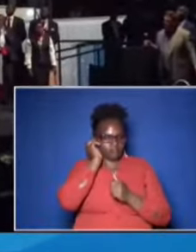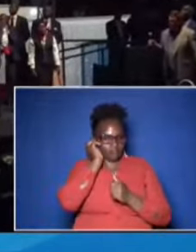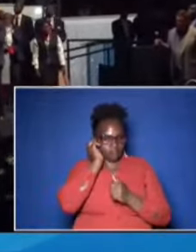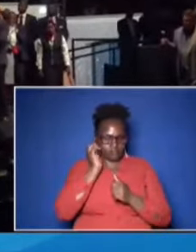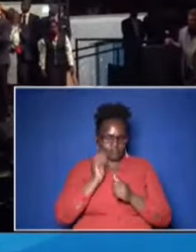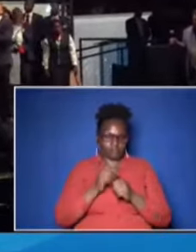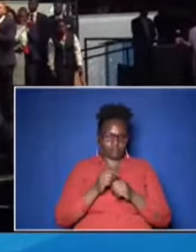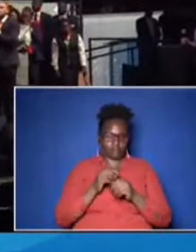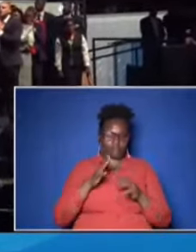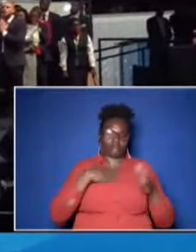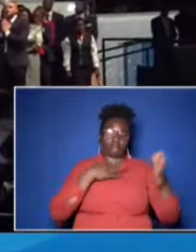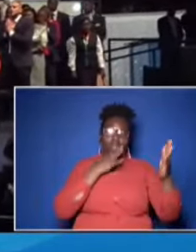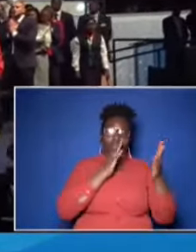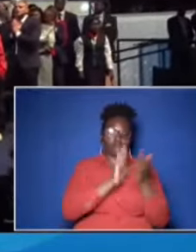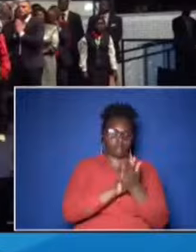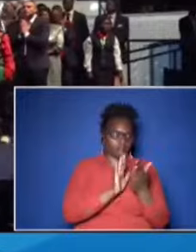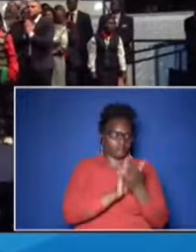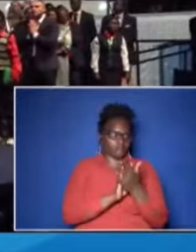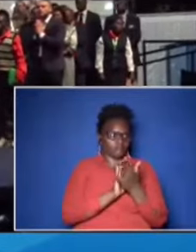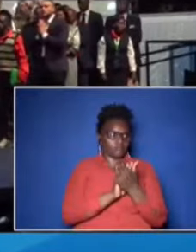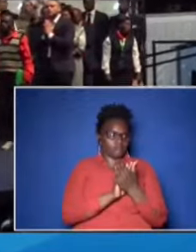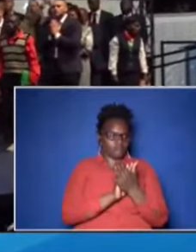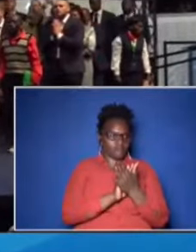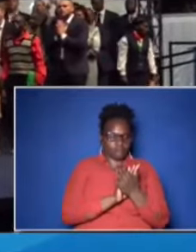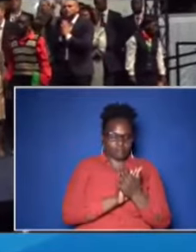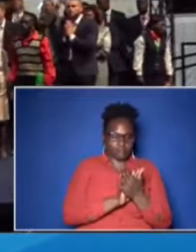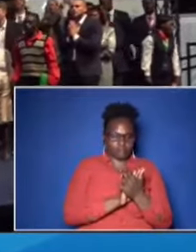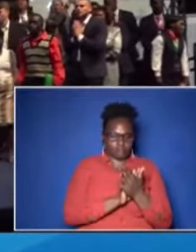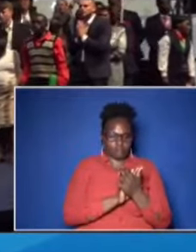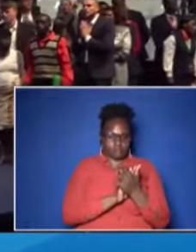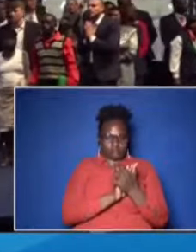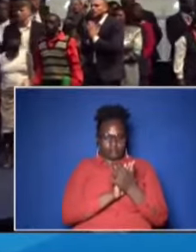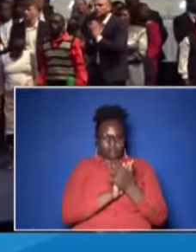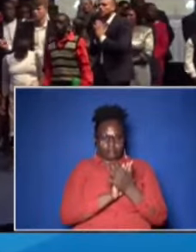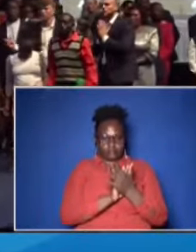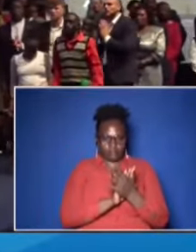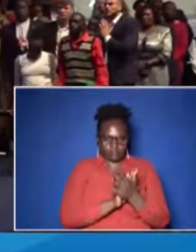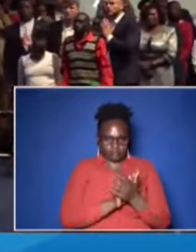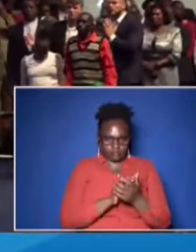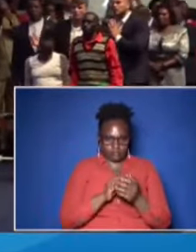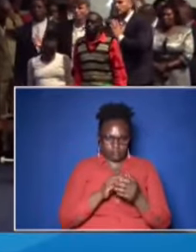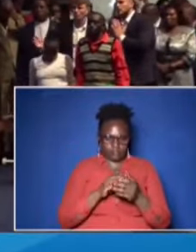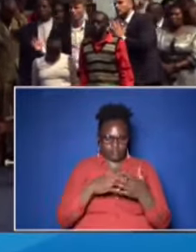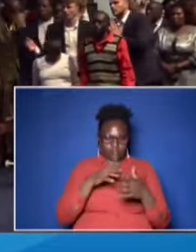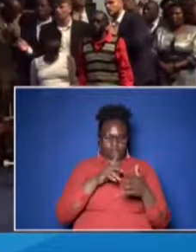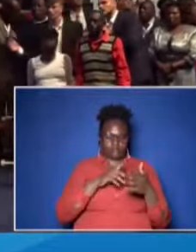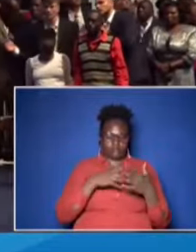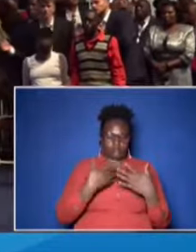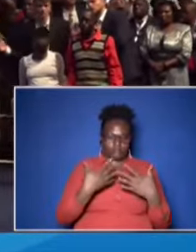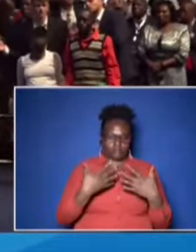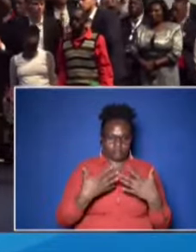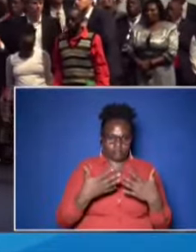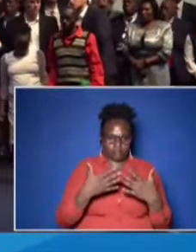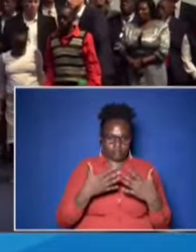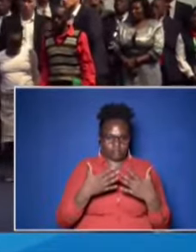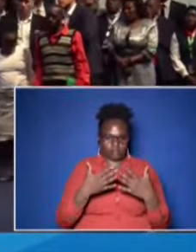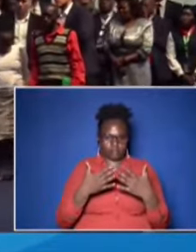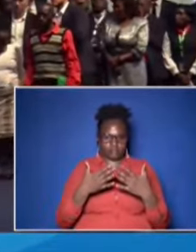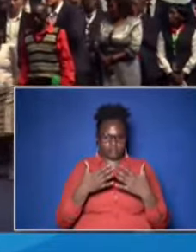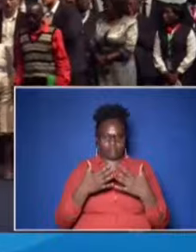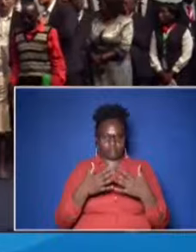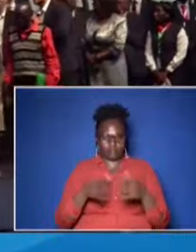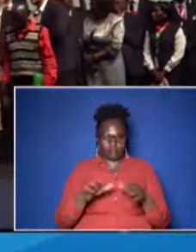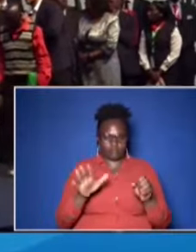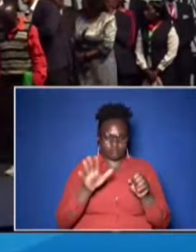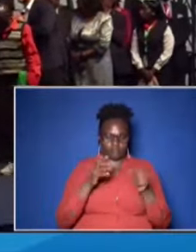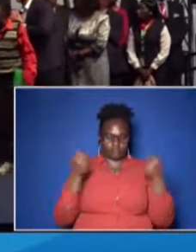our praise let the hand that saw you rais clothe